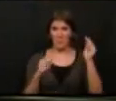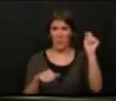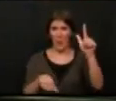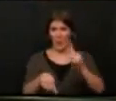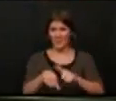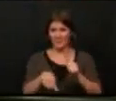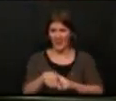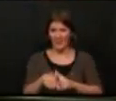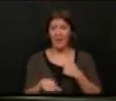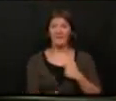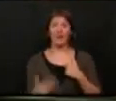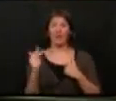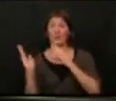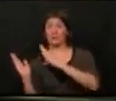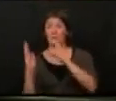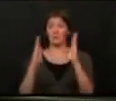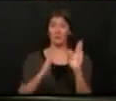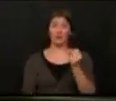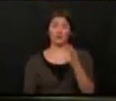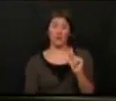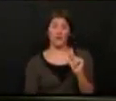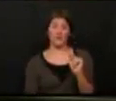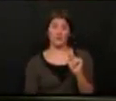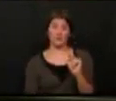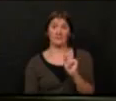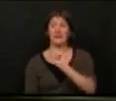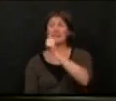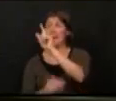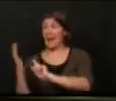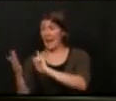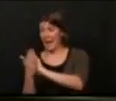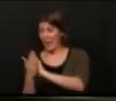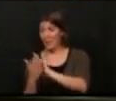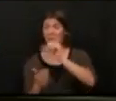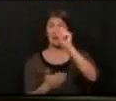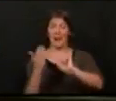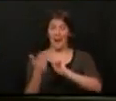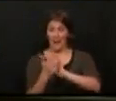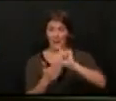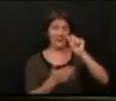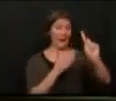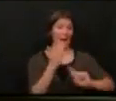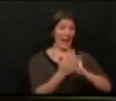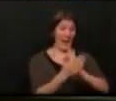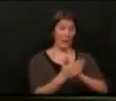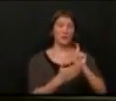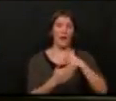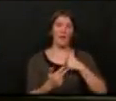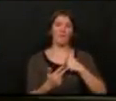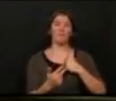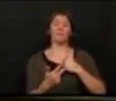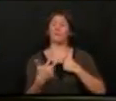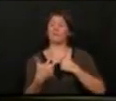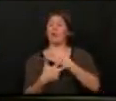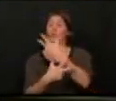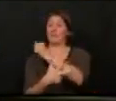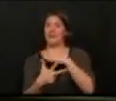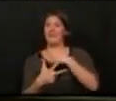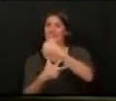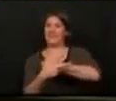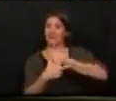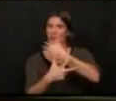do three shifts. 10 hours apiece, and their minimum staff is 3. The academy